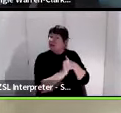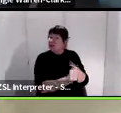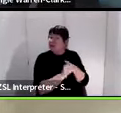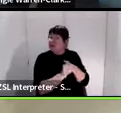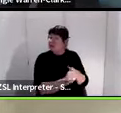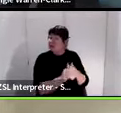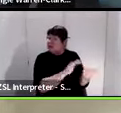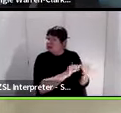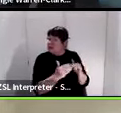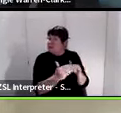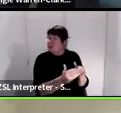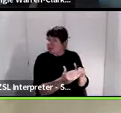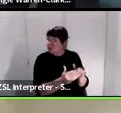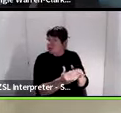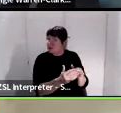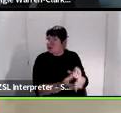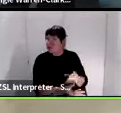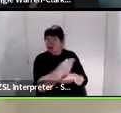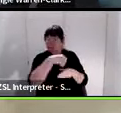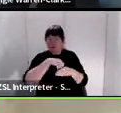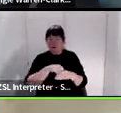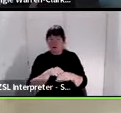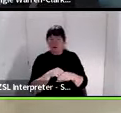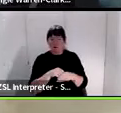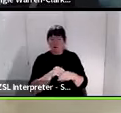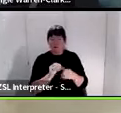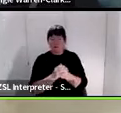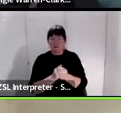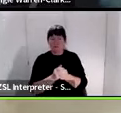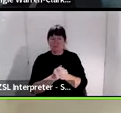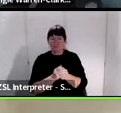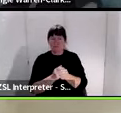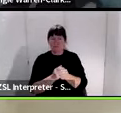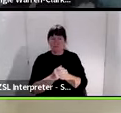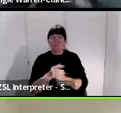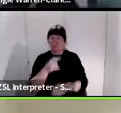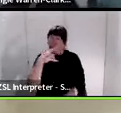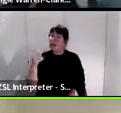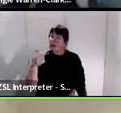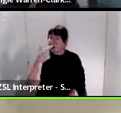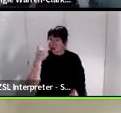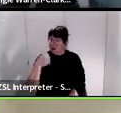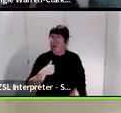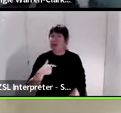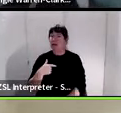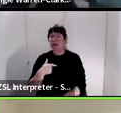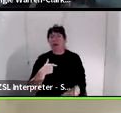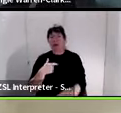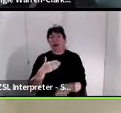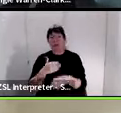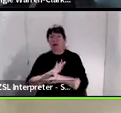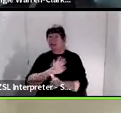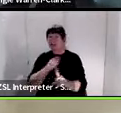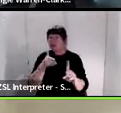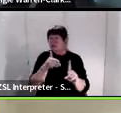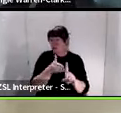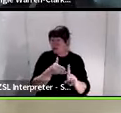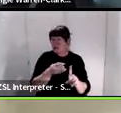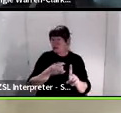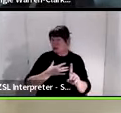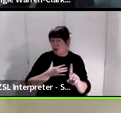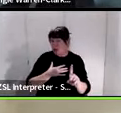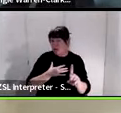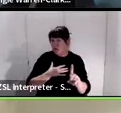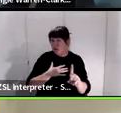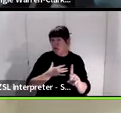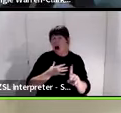part. It's been a privilege for me to be a strategist working in this area, so I take a longer term view,